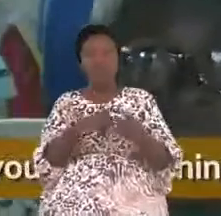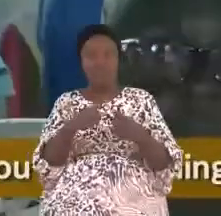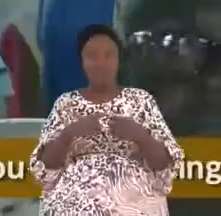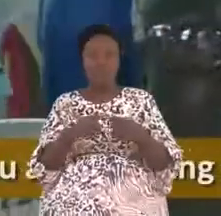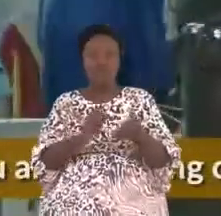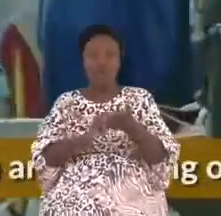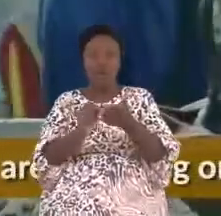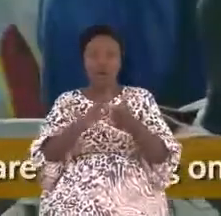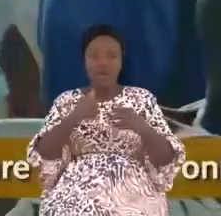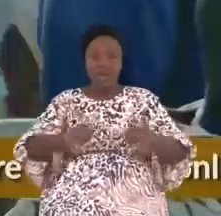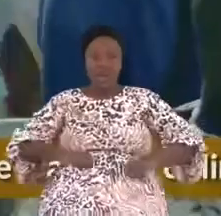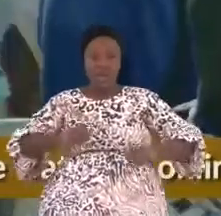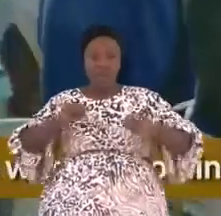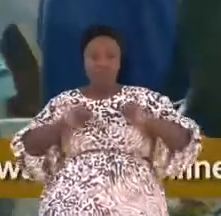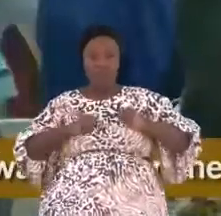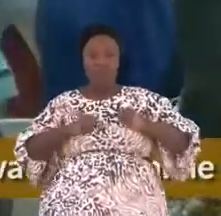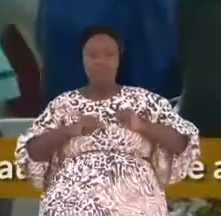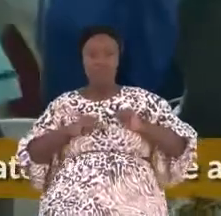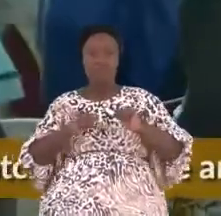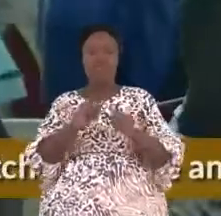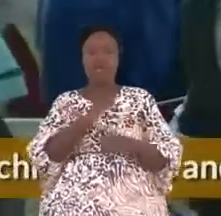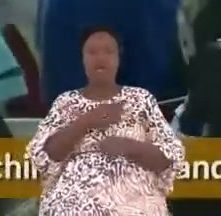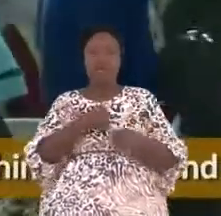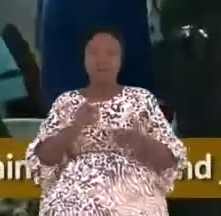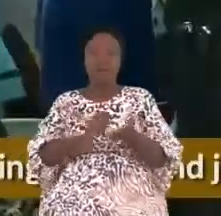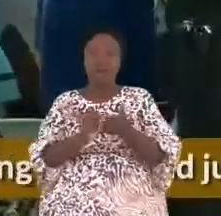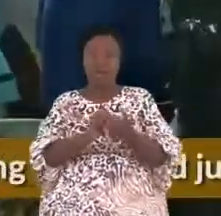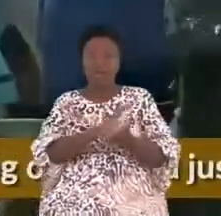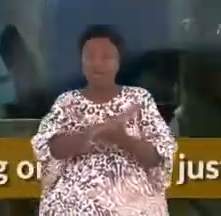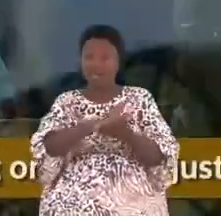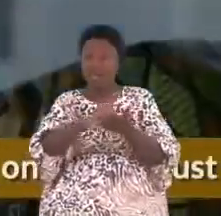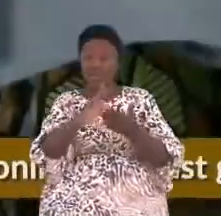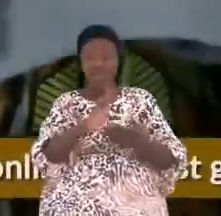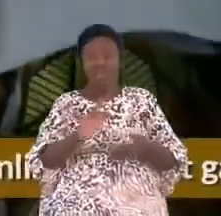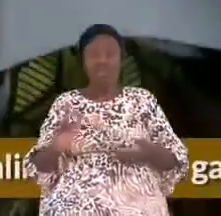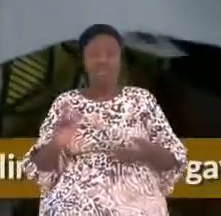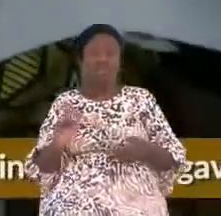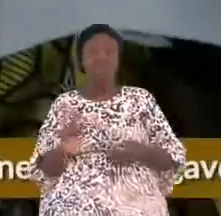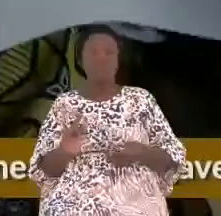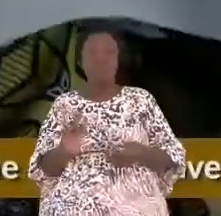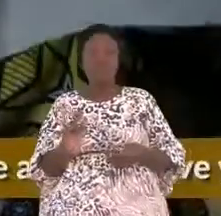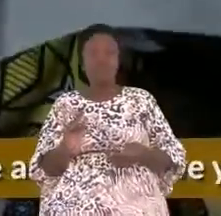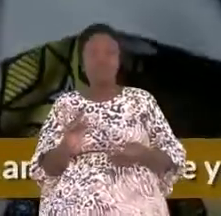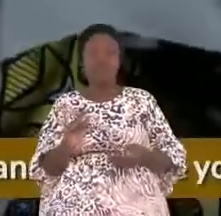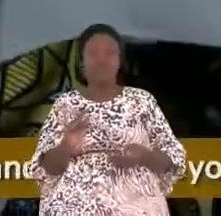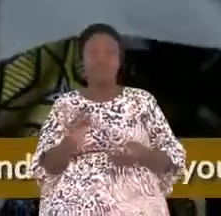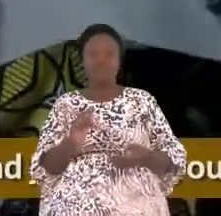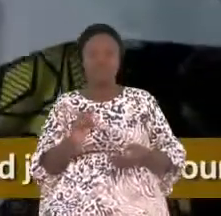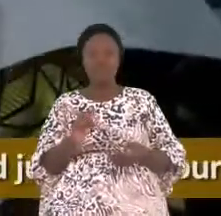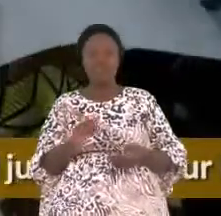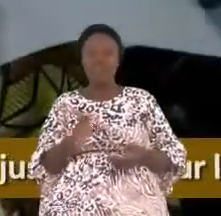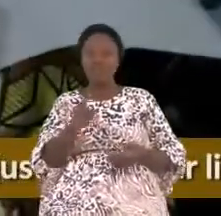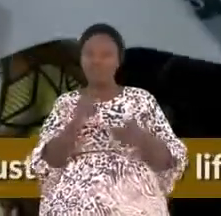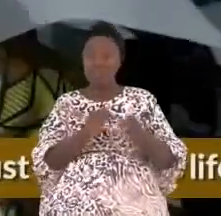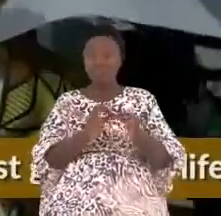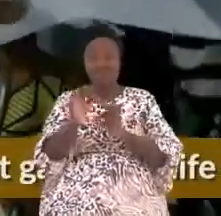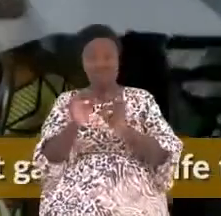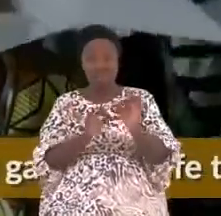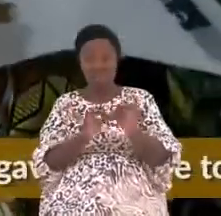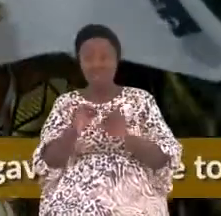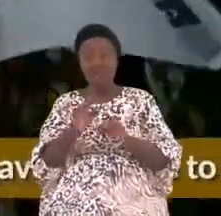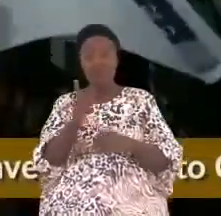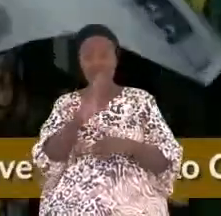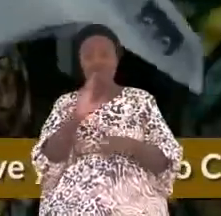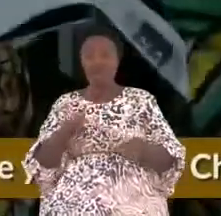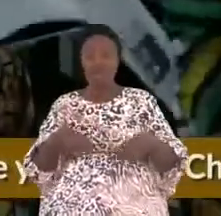address and write clearly you can describe your where you are living and